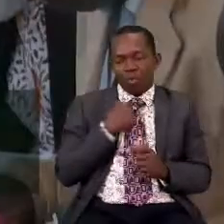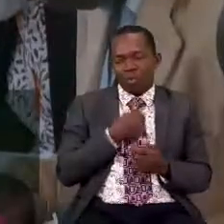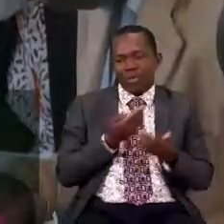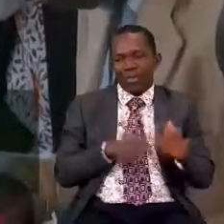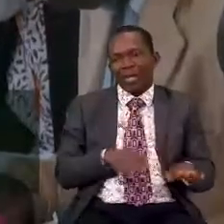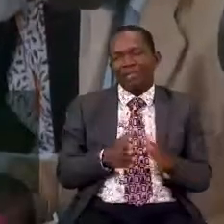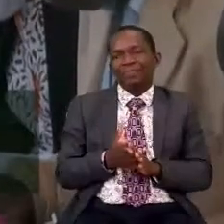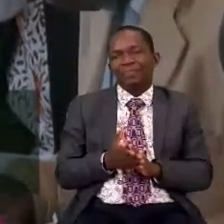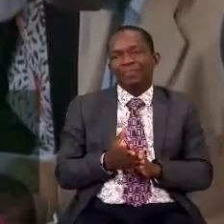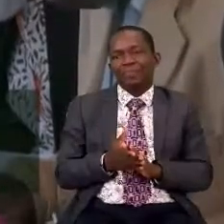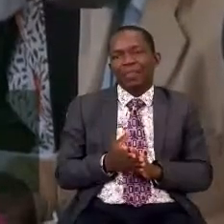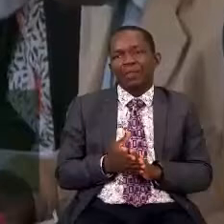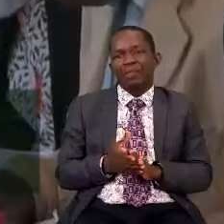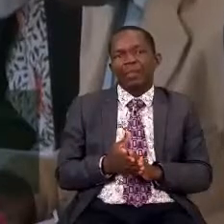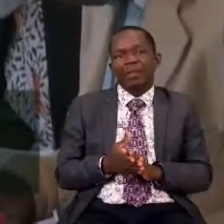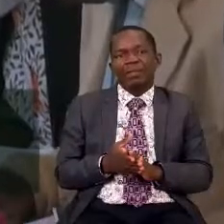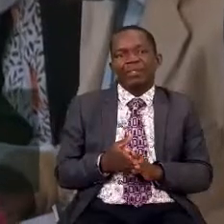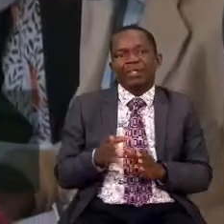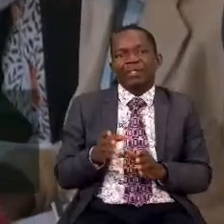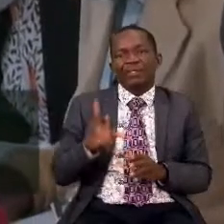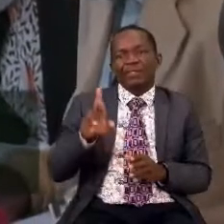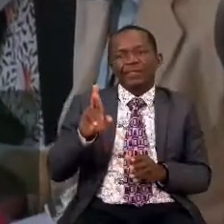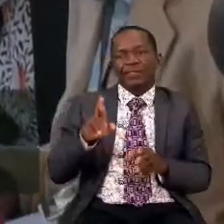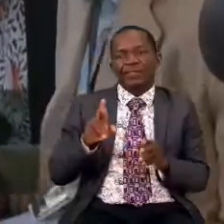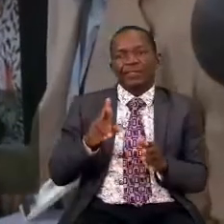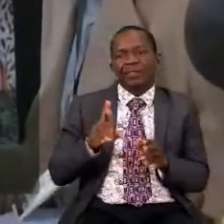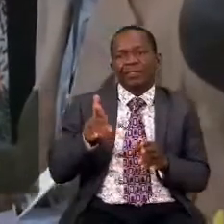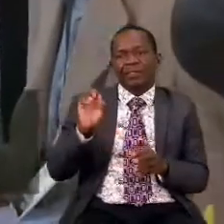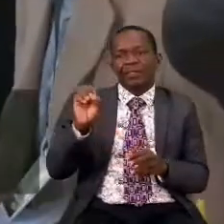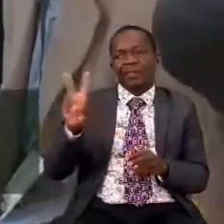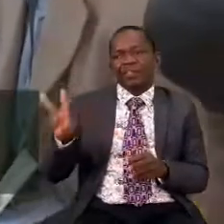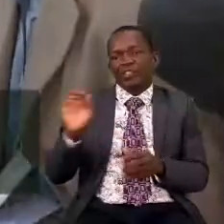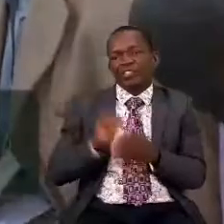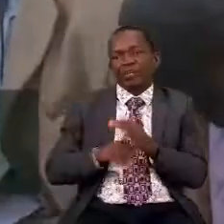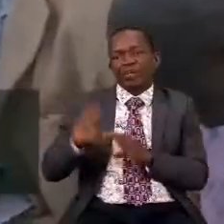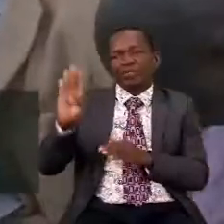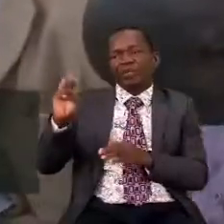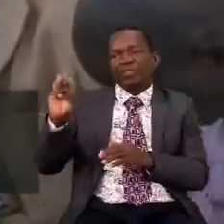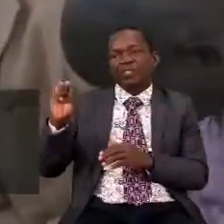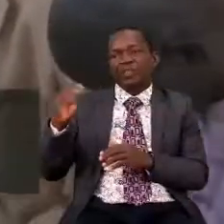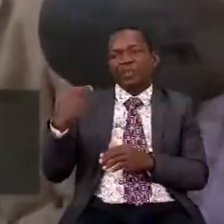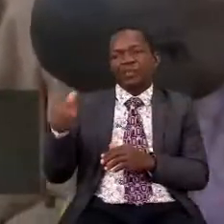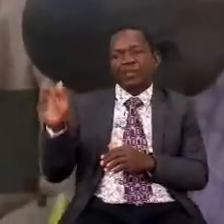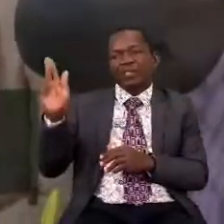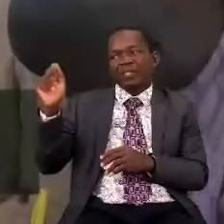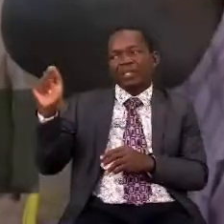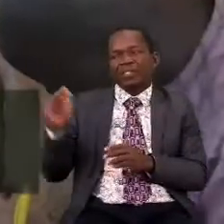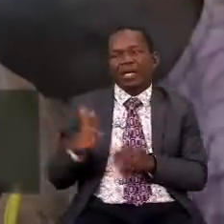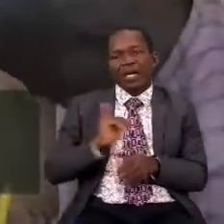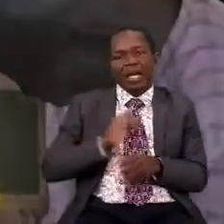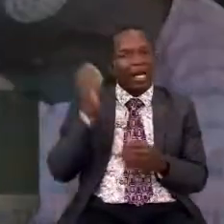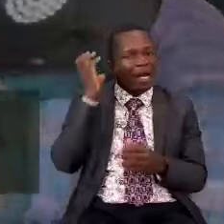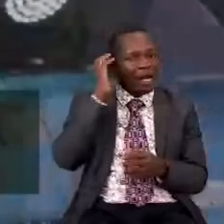heard a voice from heaven saying unto me, it says, write, blessed are